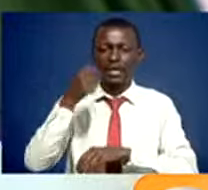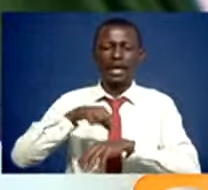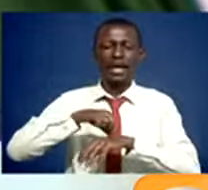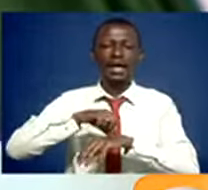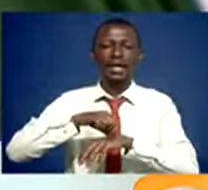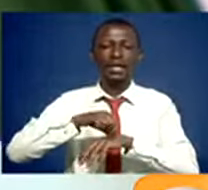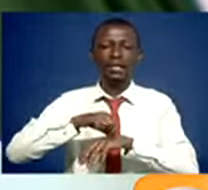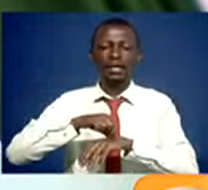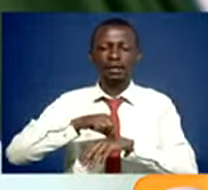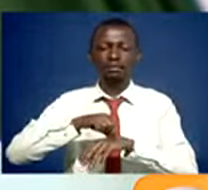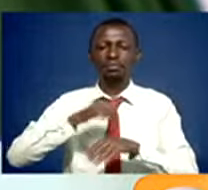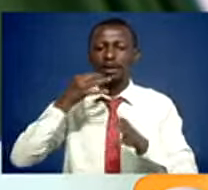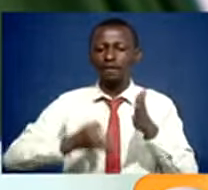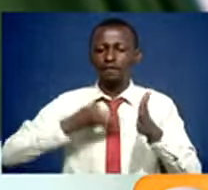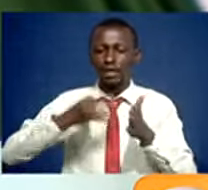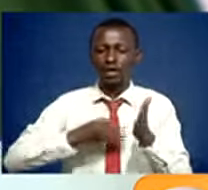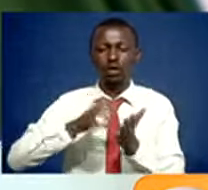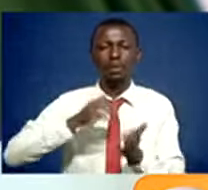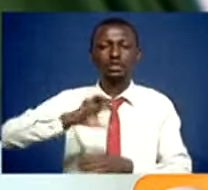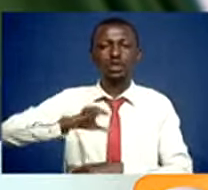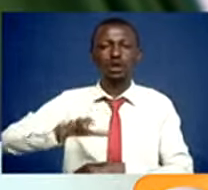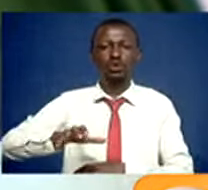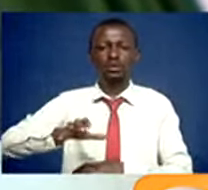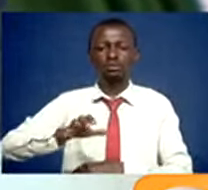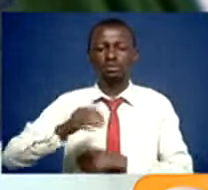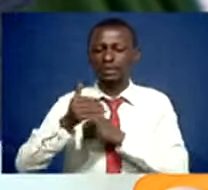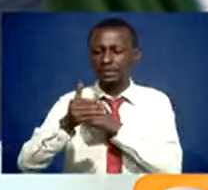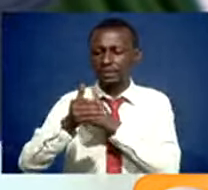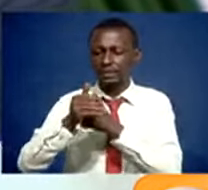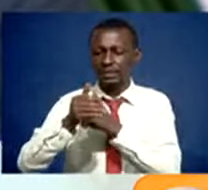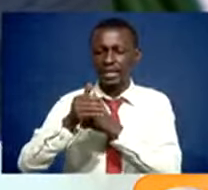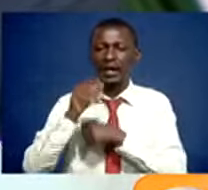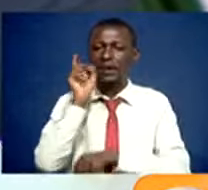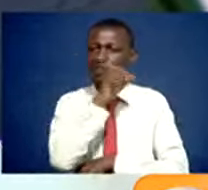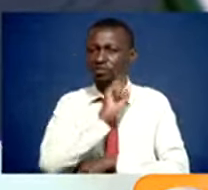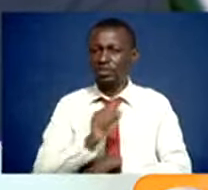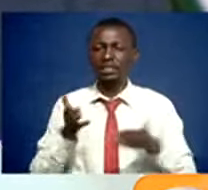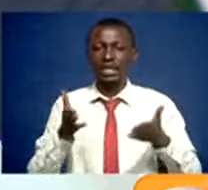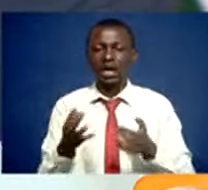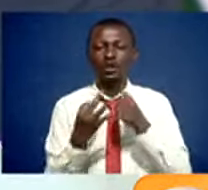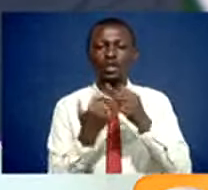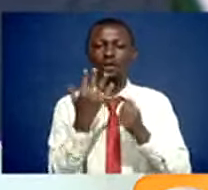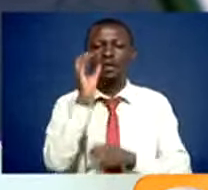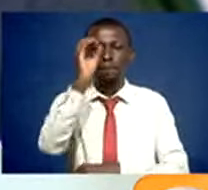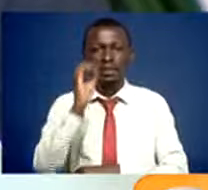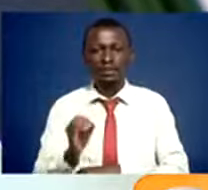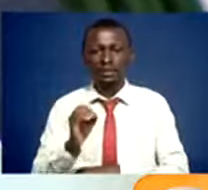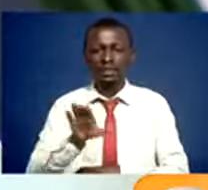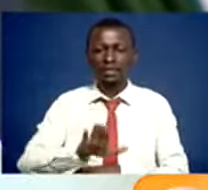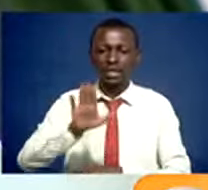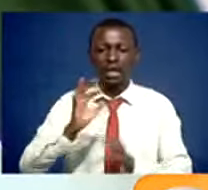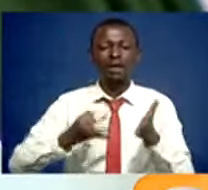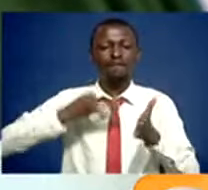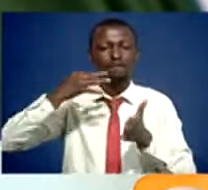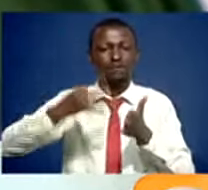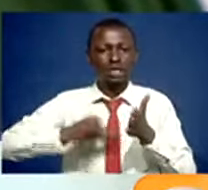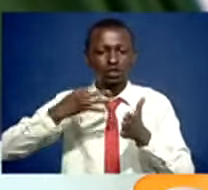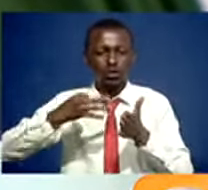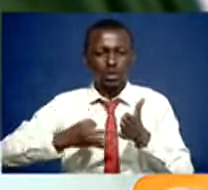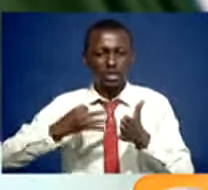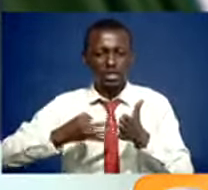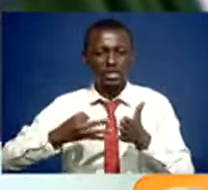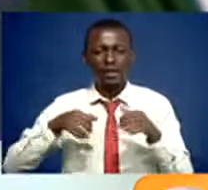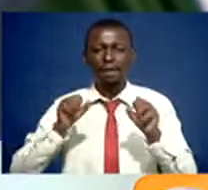Kenani, Machakos County is 85% complete. This park will have a common